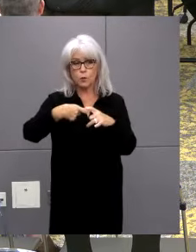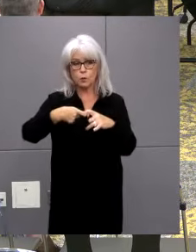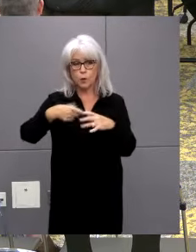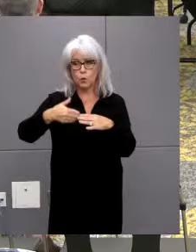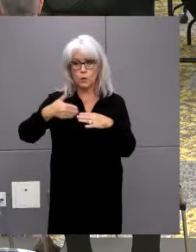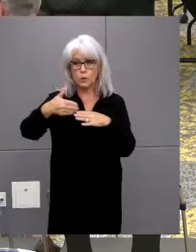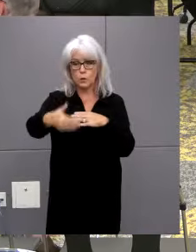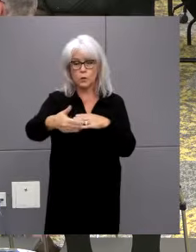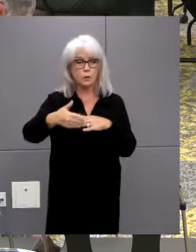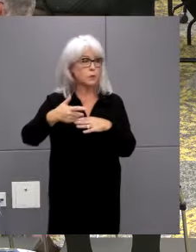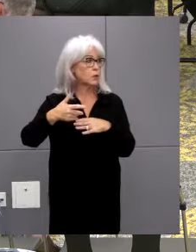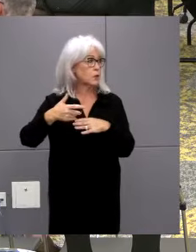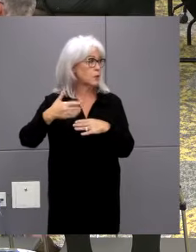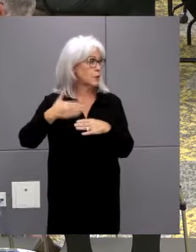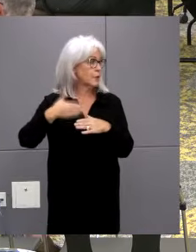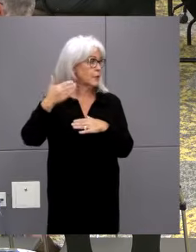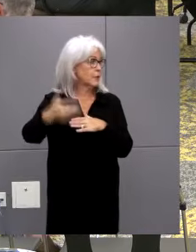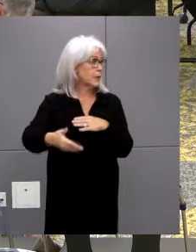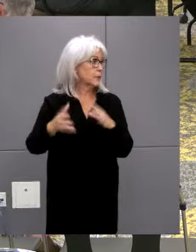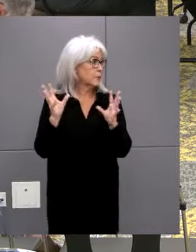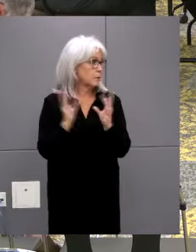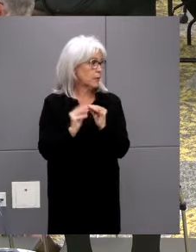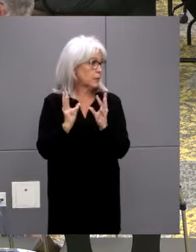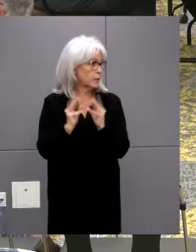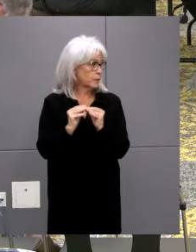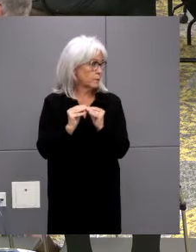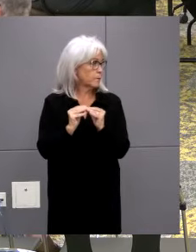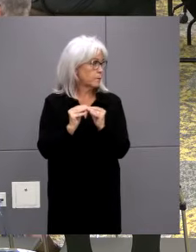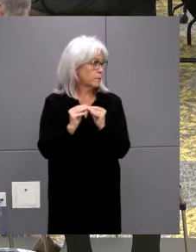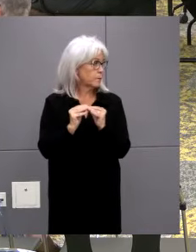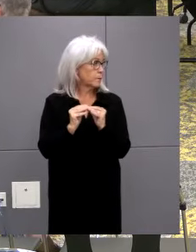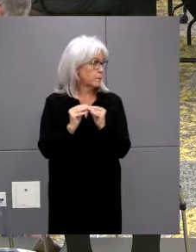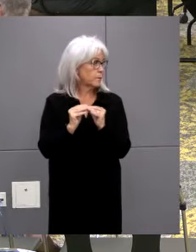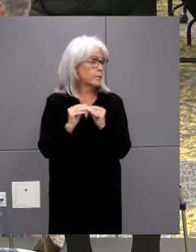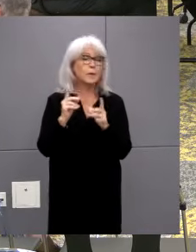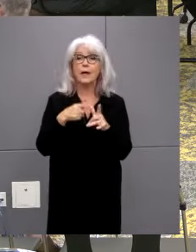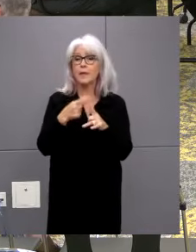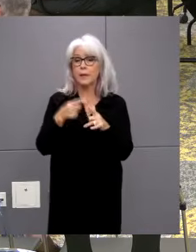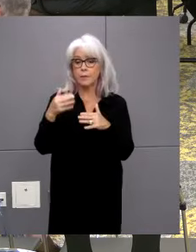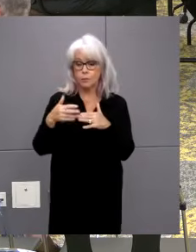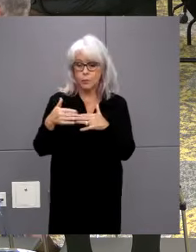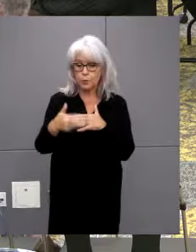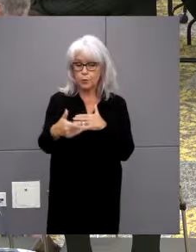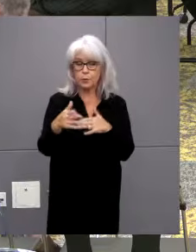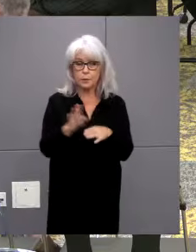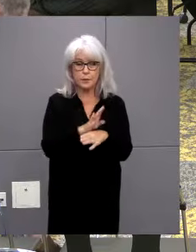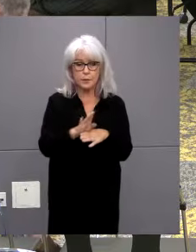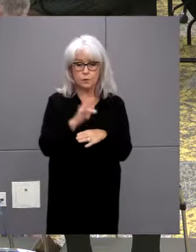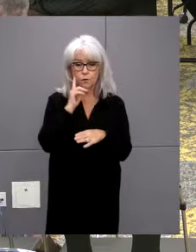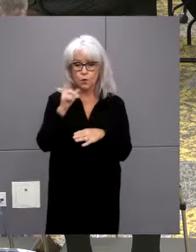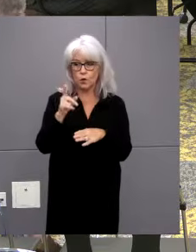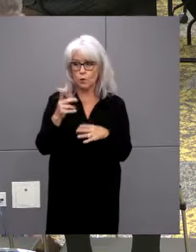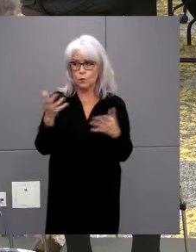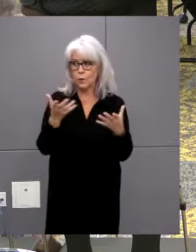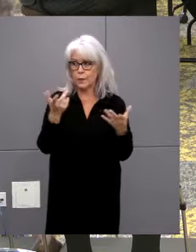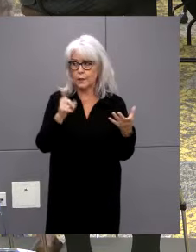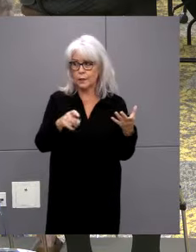next meeting. So, and then we'll get on with the business of what needs to be